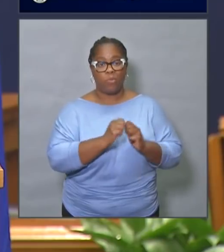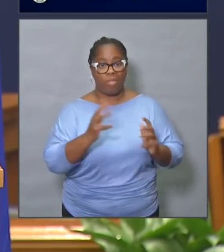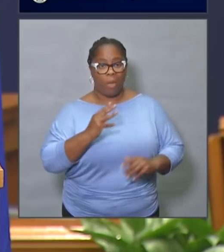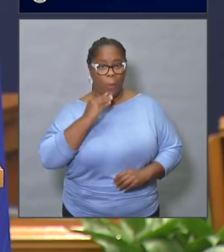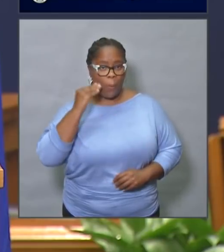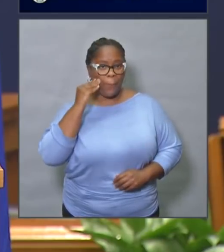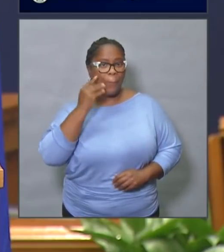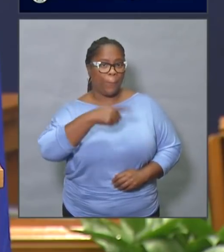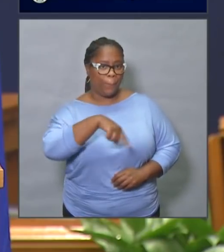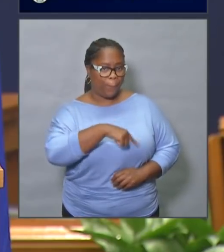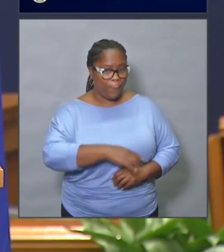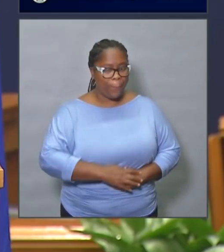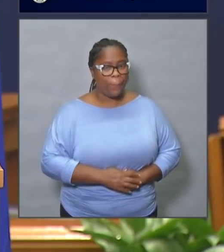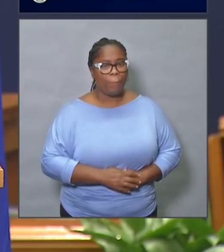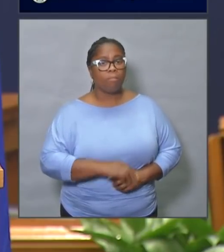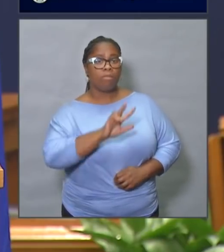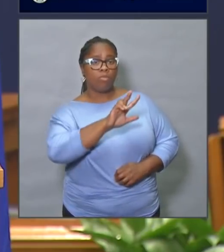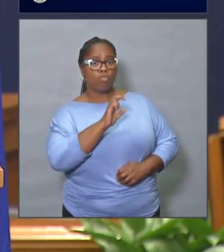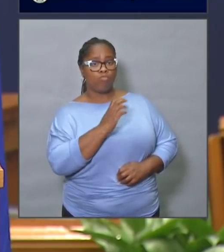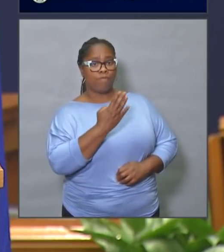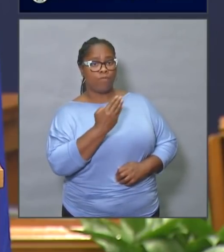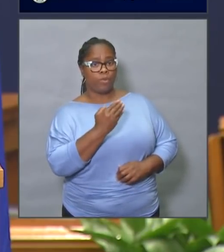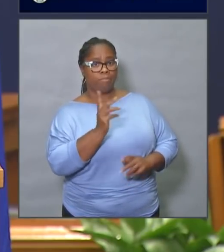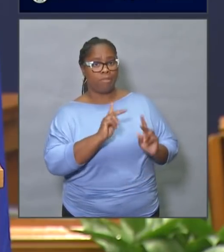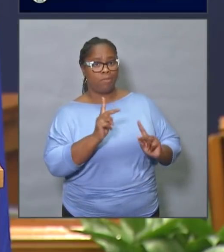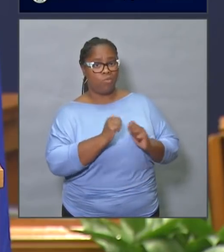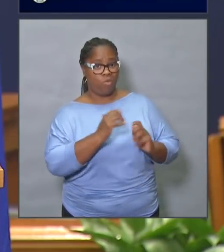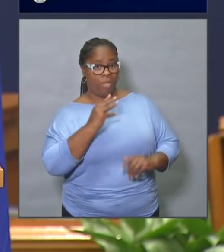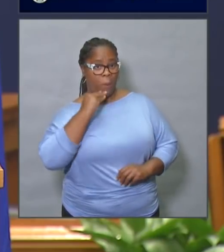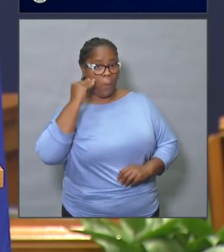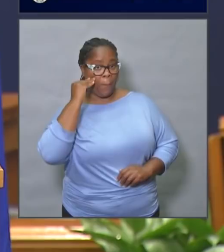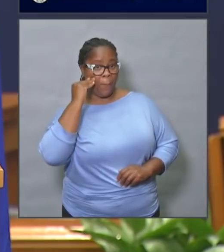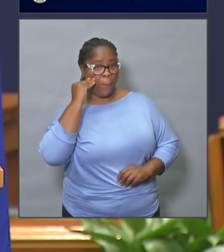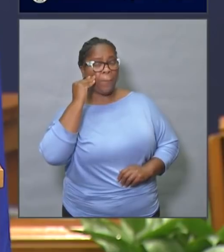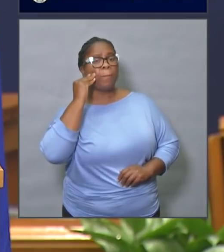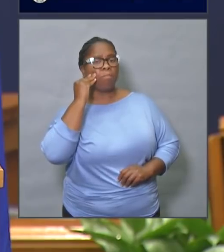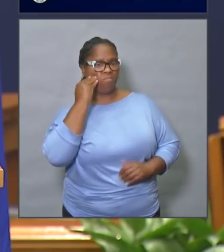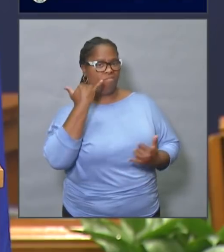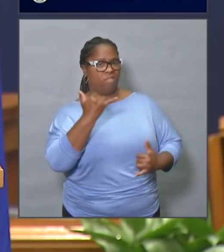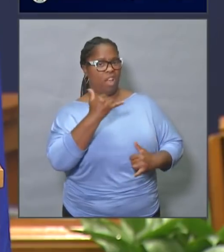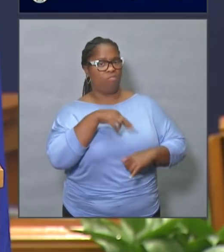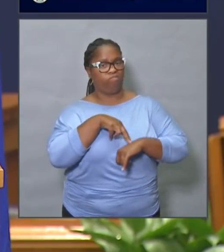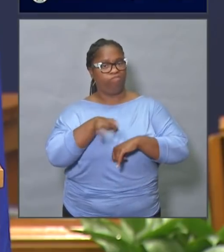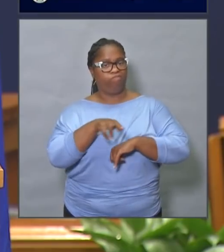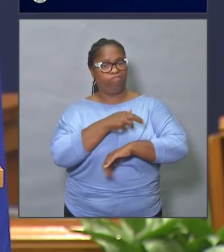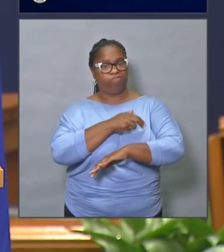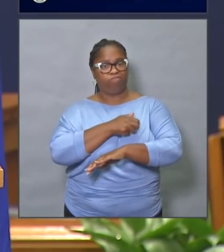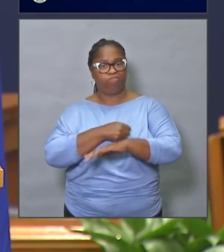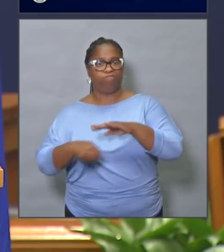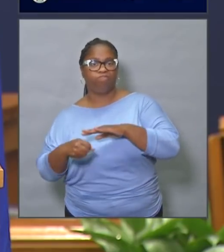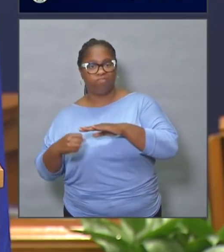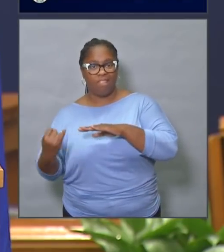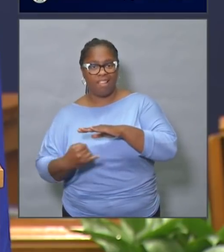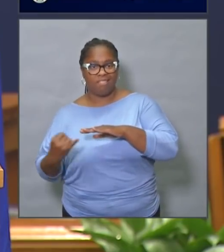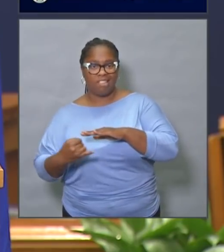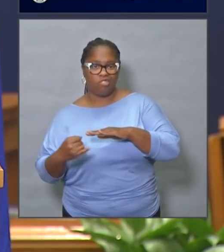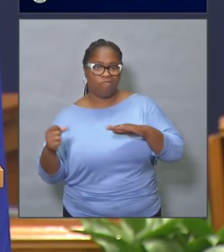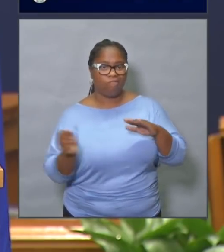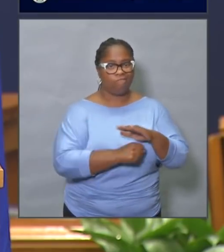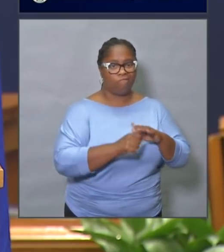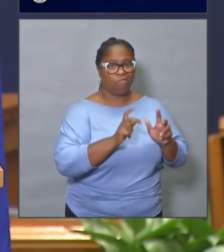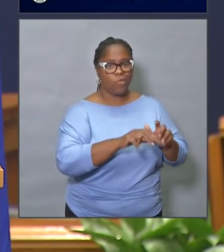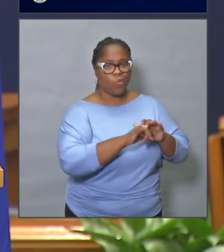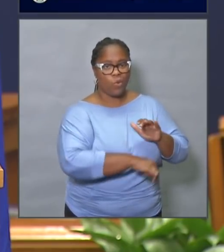homelessness. 314 people experiencing homelessness were referred to isolation and quarantine sites where they could